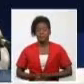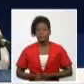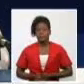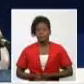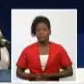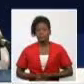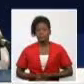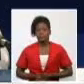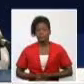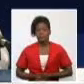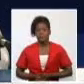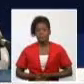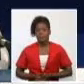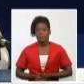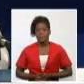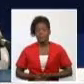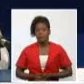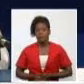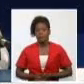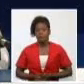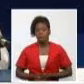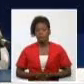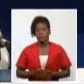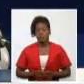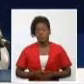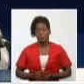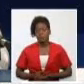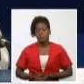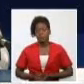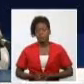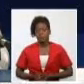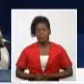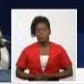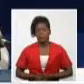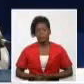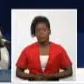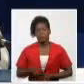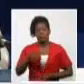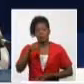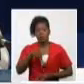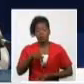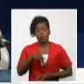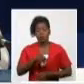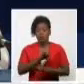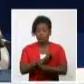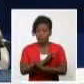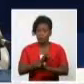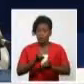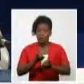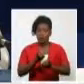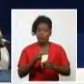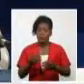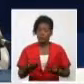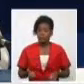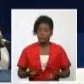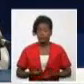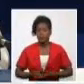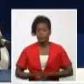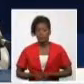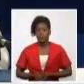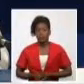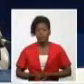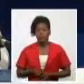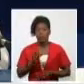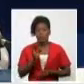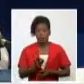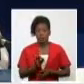not possible to revive him either. We very much regret the death of these four people